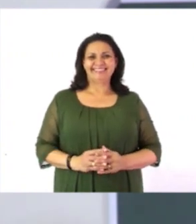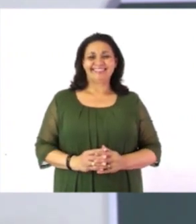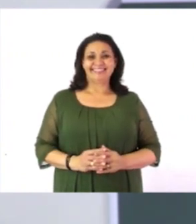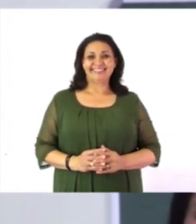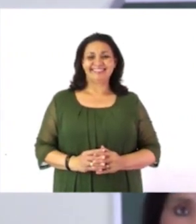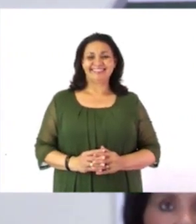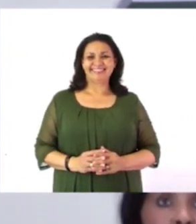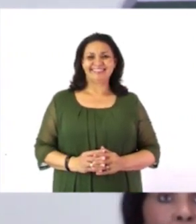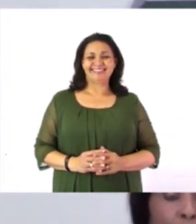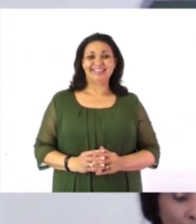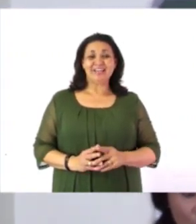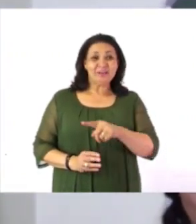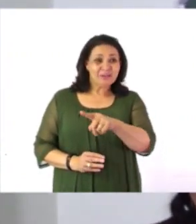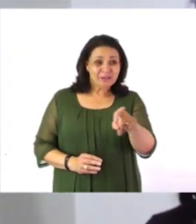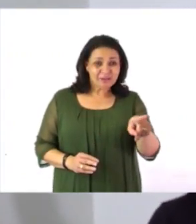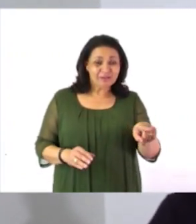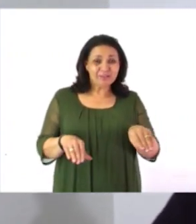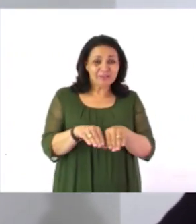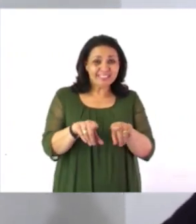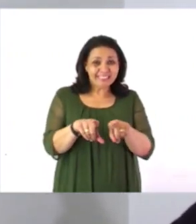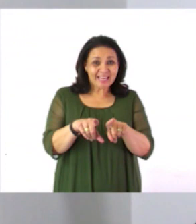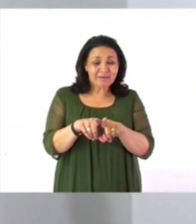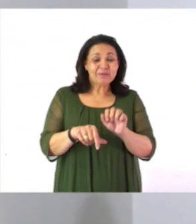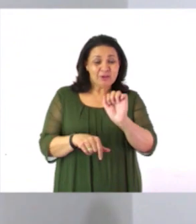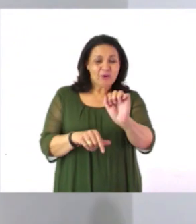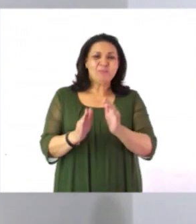I hope you've done the same in your books.